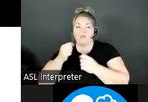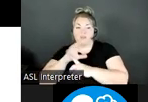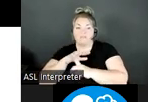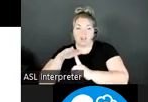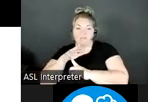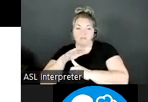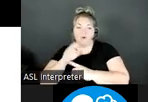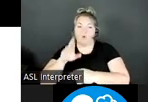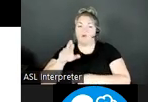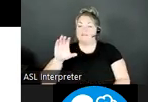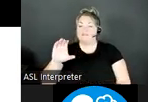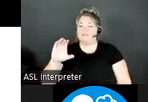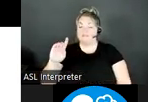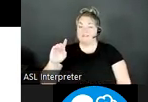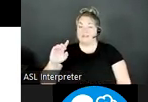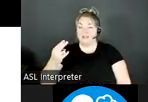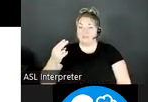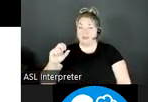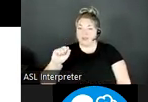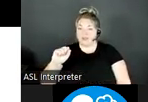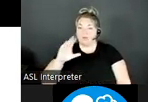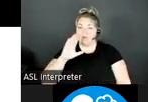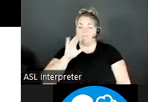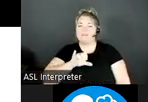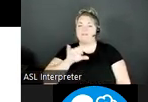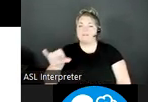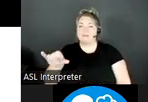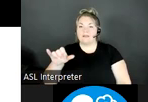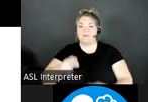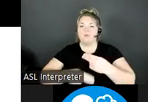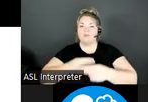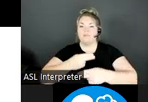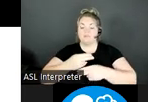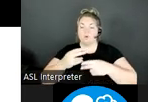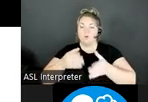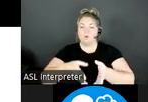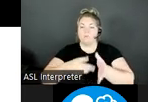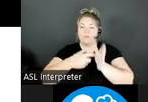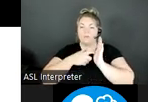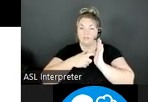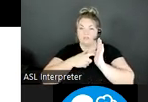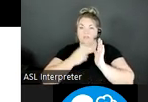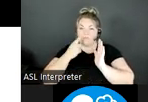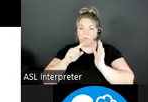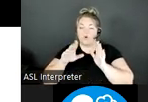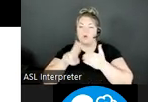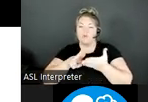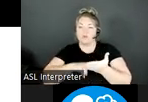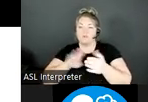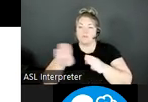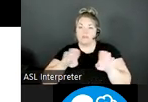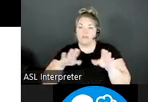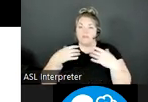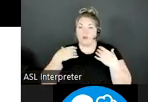or CDHS, you're going to use the same universal provisions when you're contracting for behavioral health.